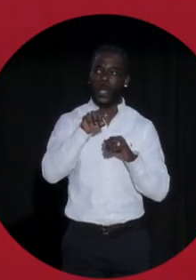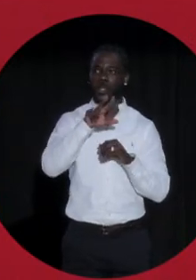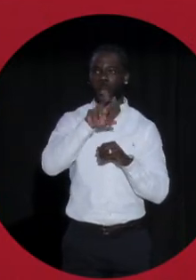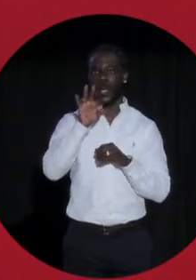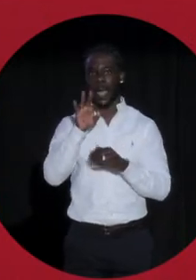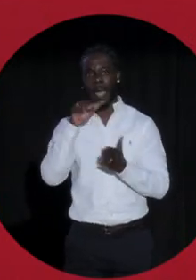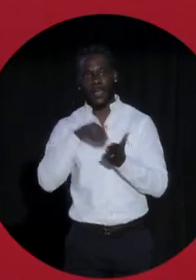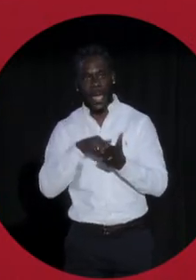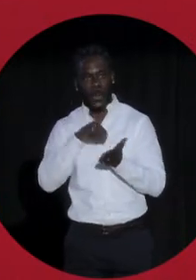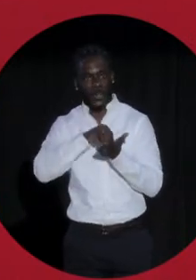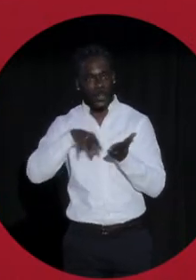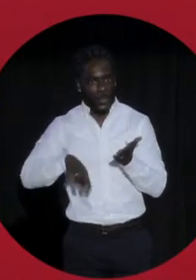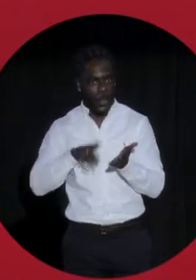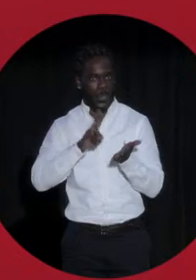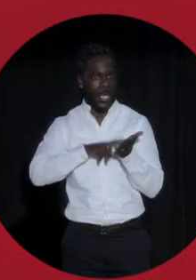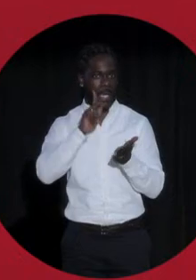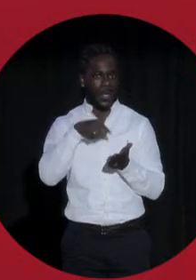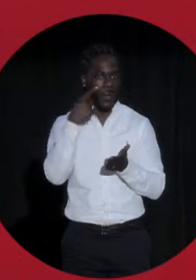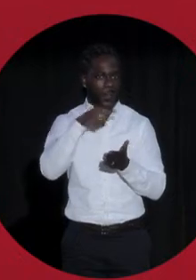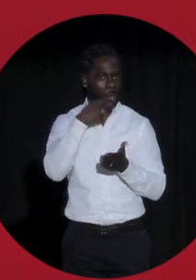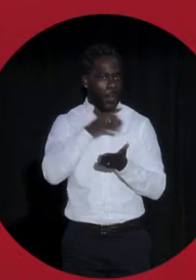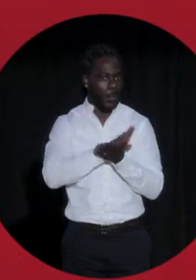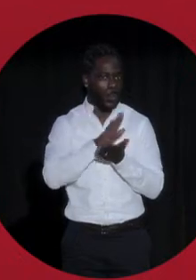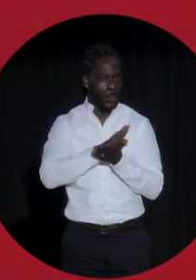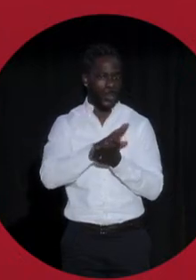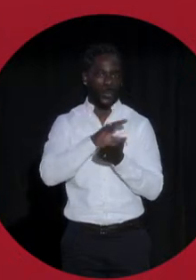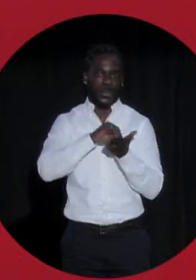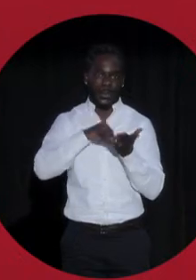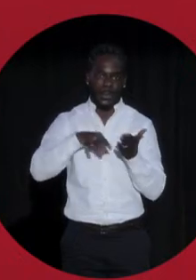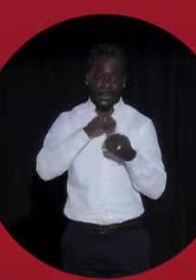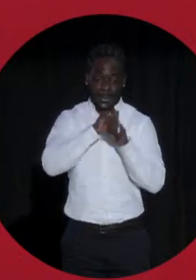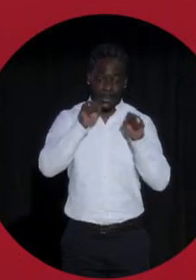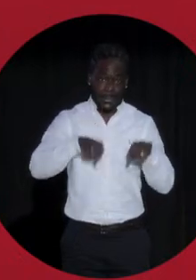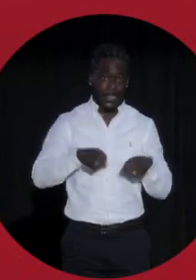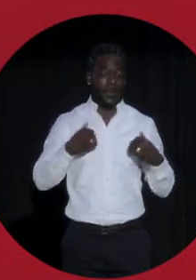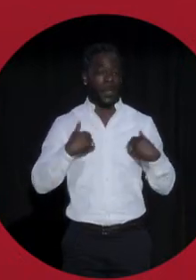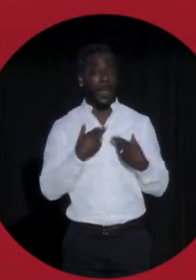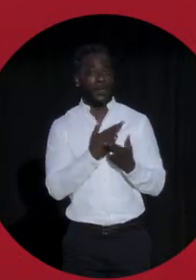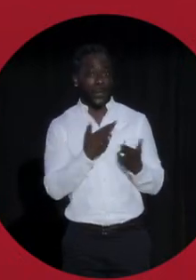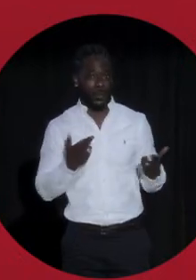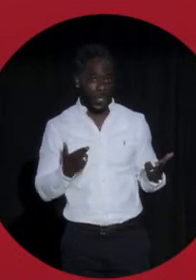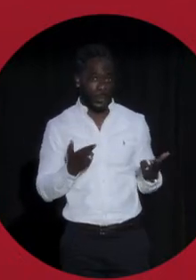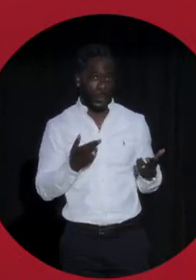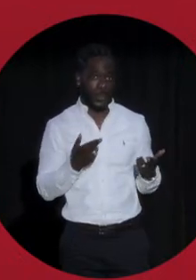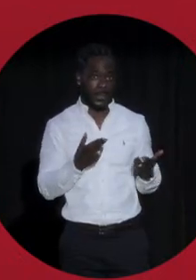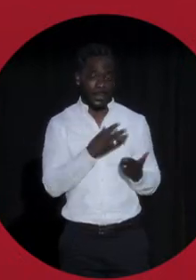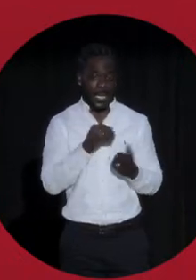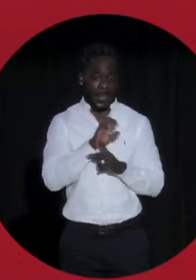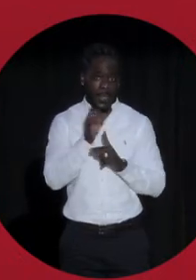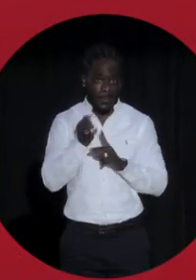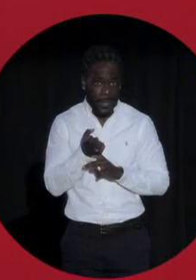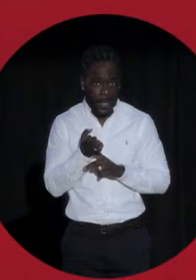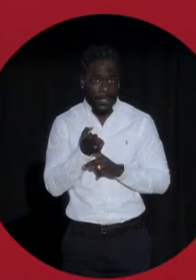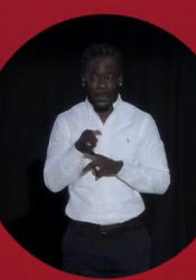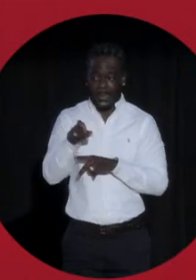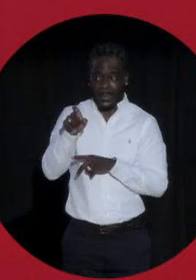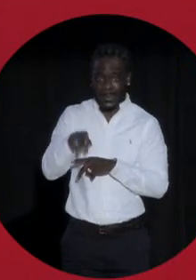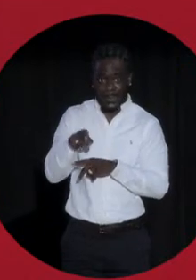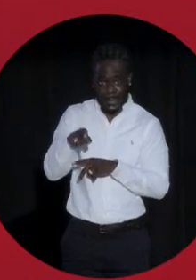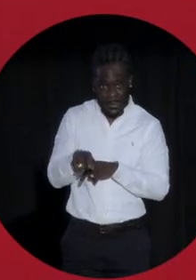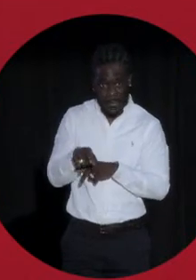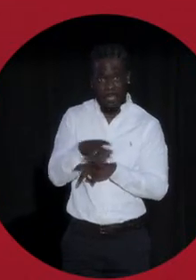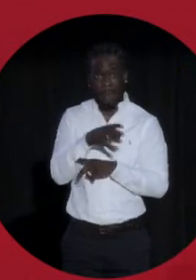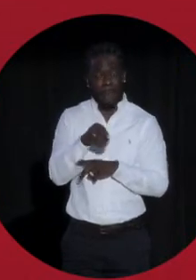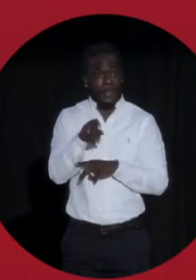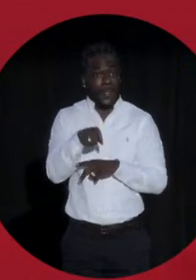139,000 students enrolled in the public school system have the resources and the environments that are needed and